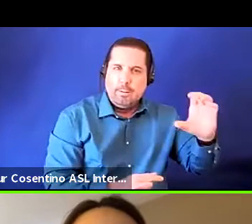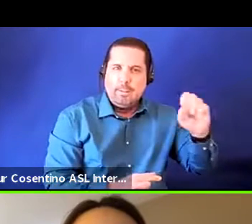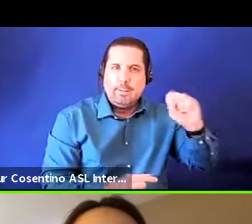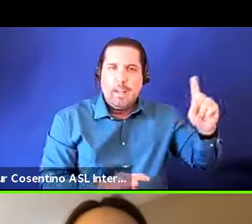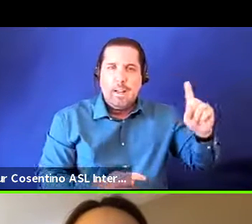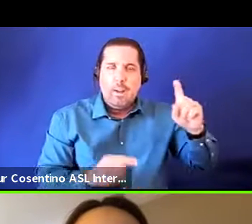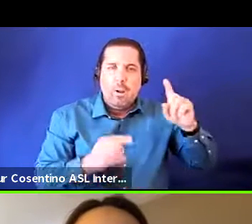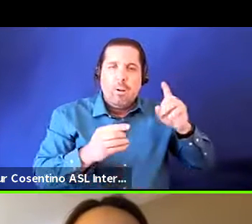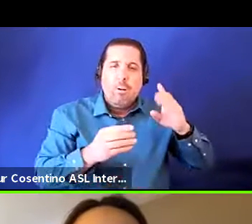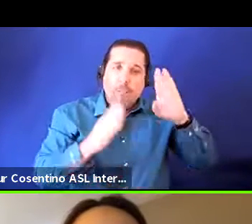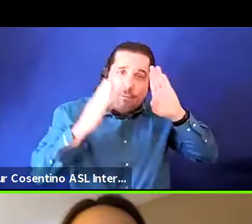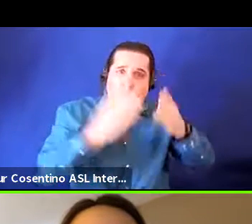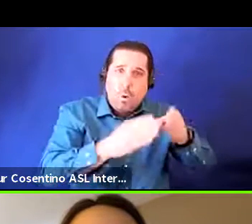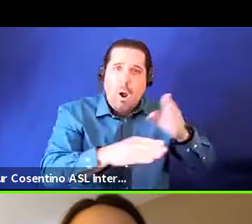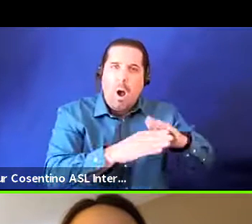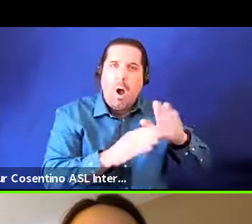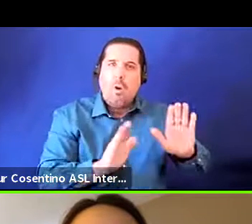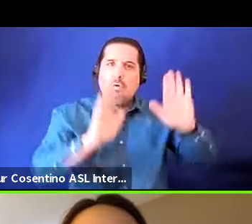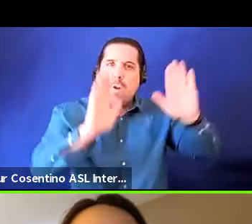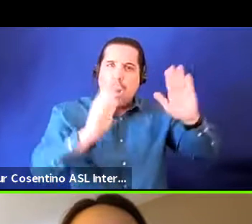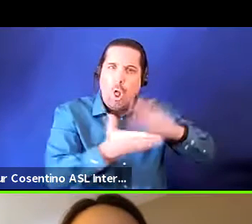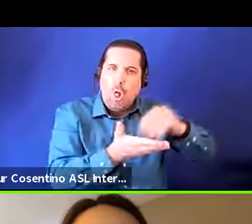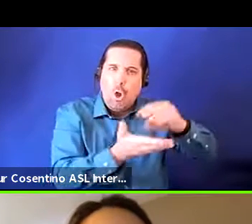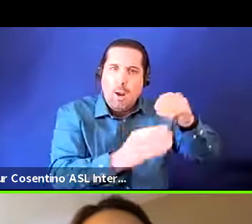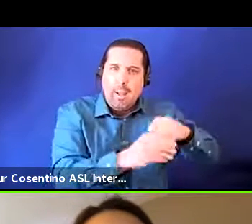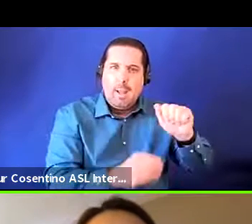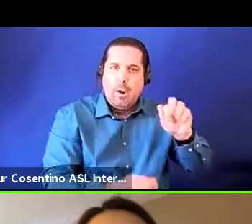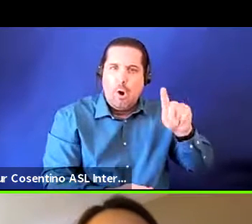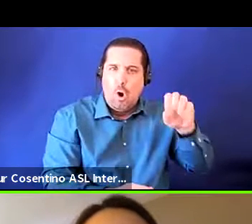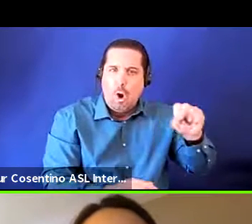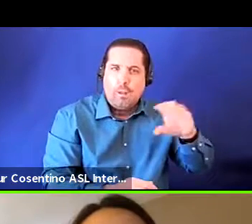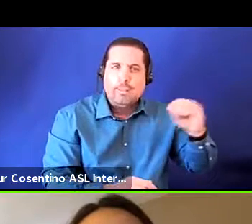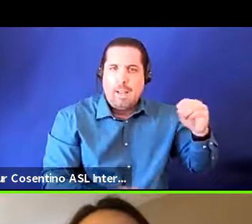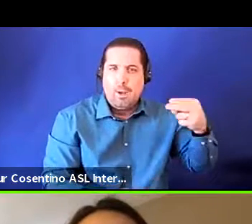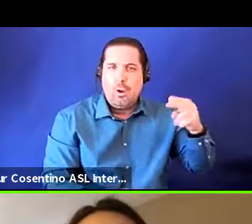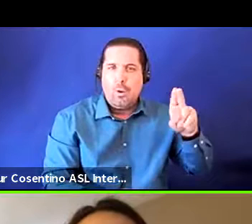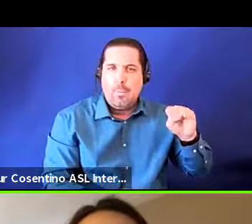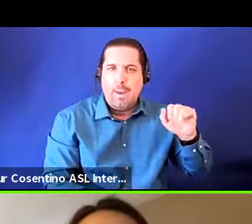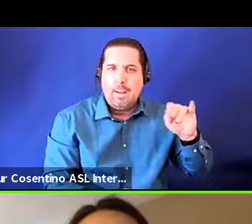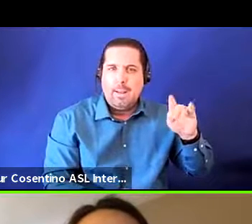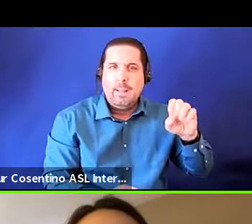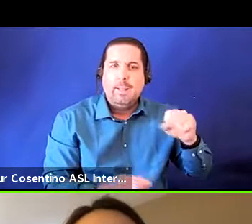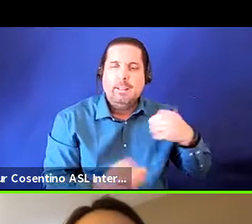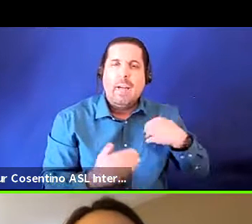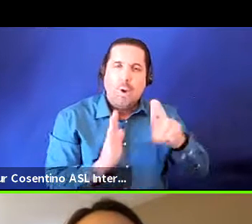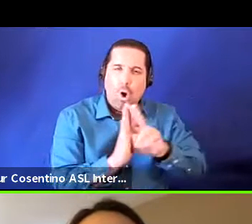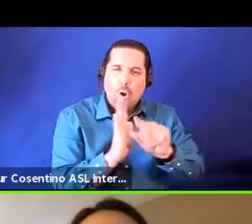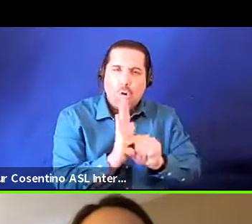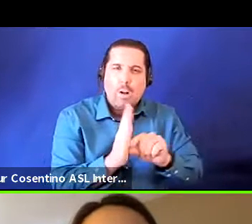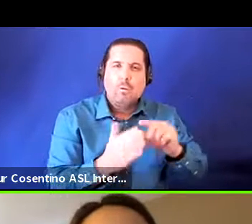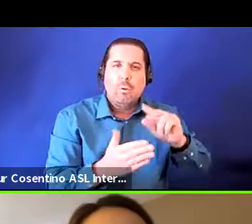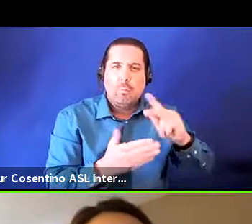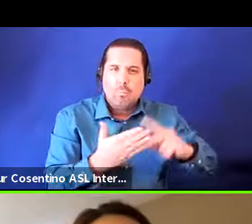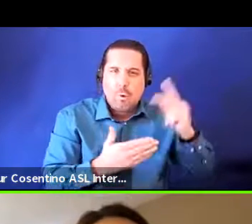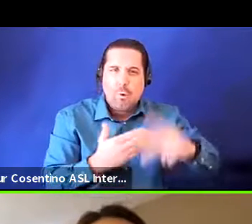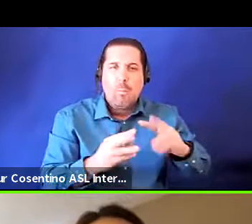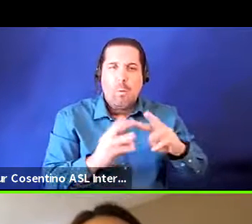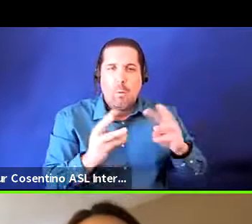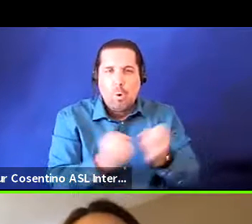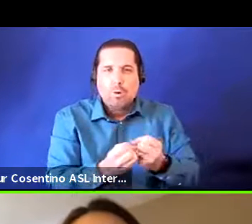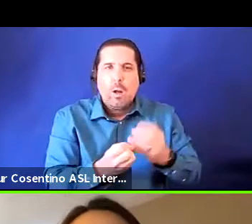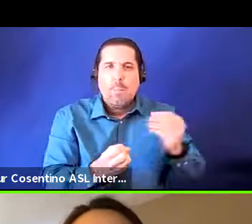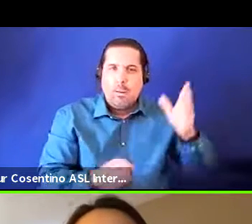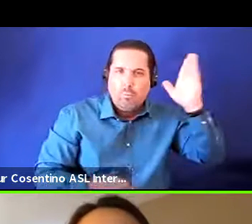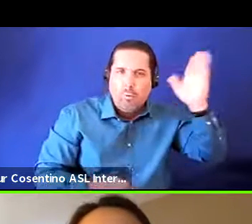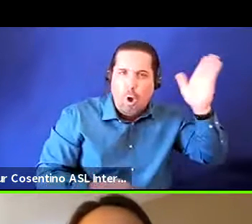to fostering greater learning in the arts and humanities. And we have undergraduate programs, workshops, and talks. And I